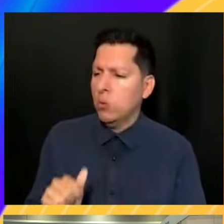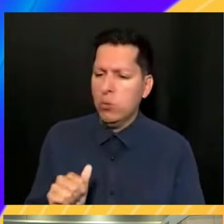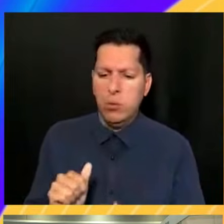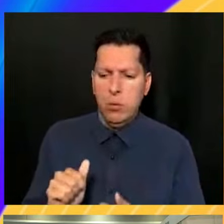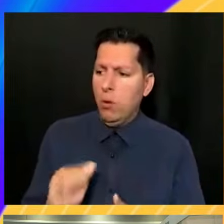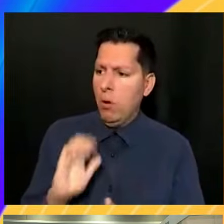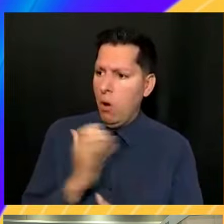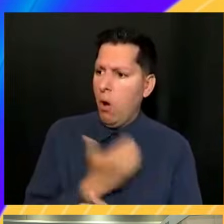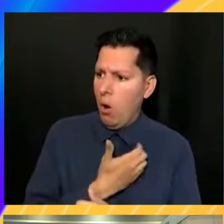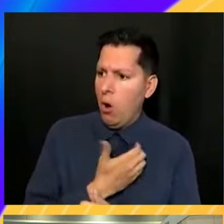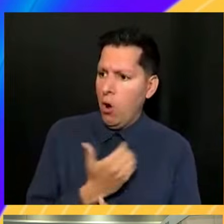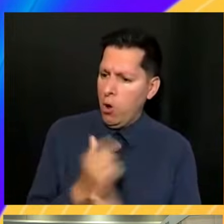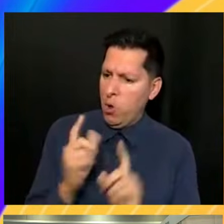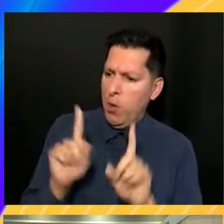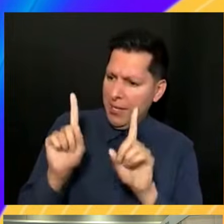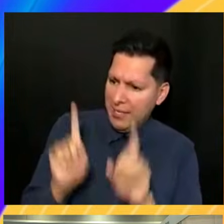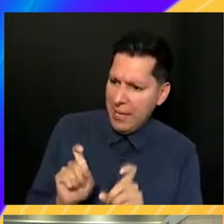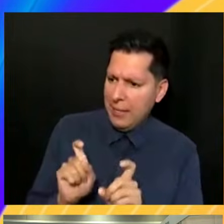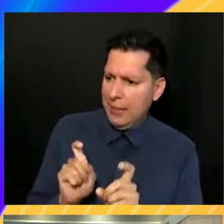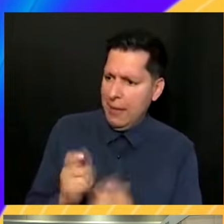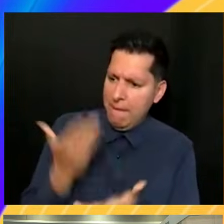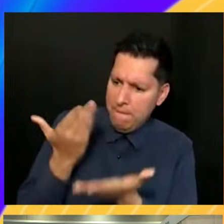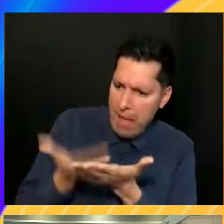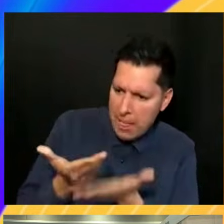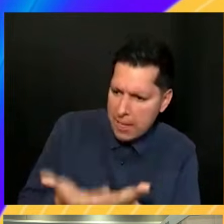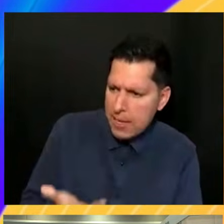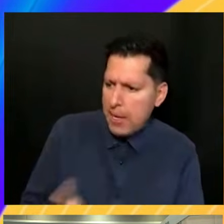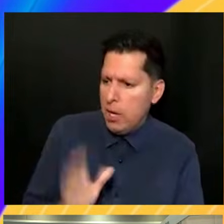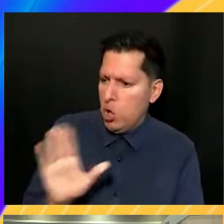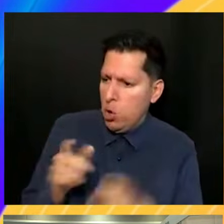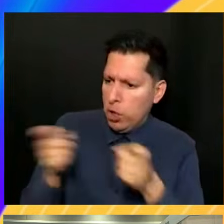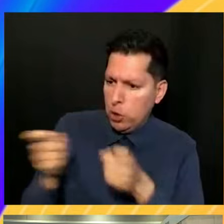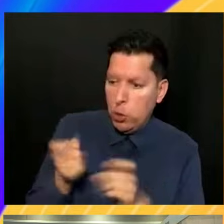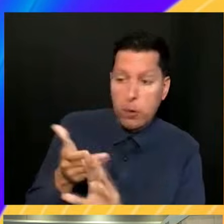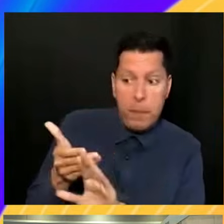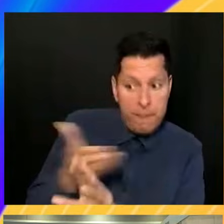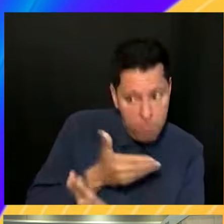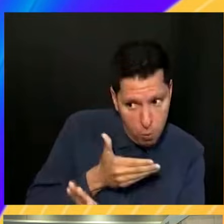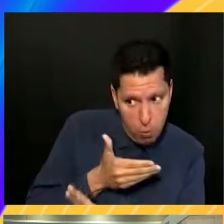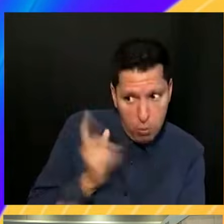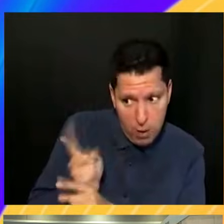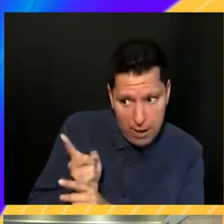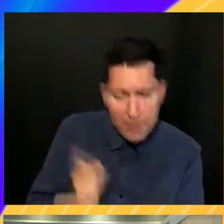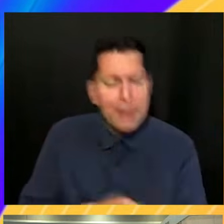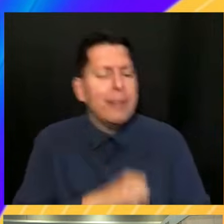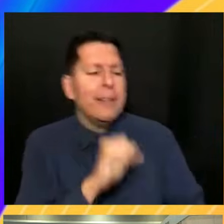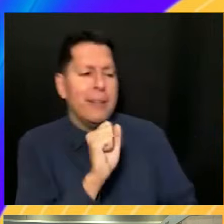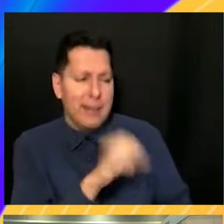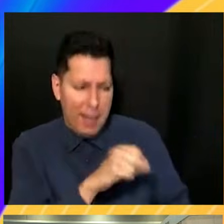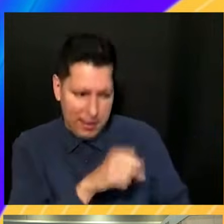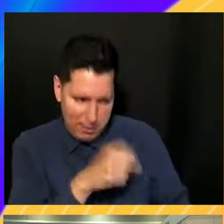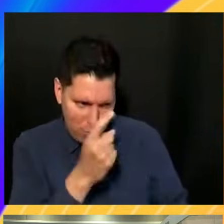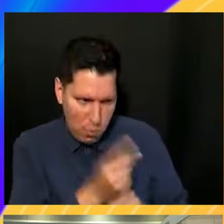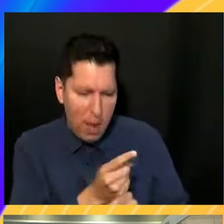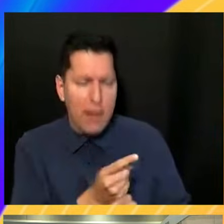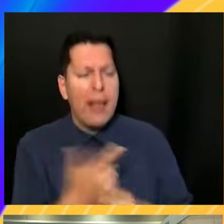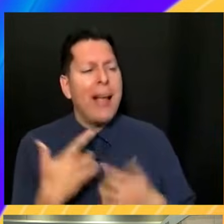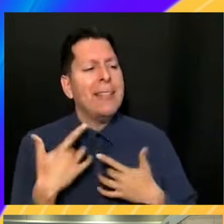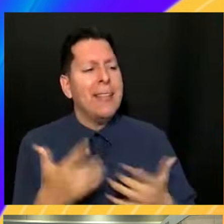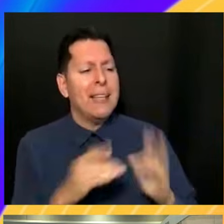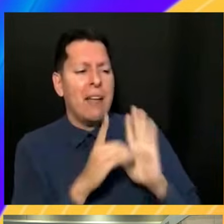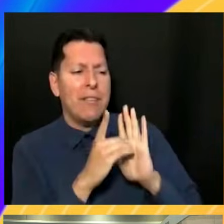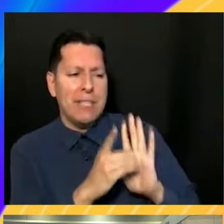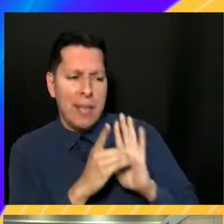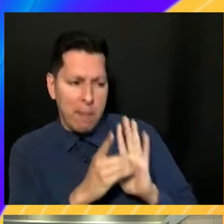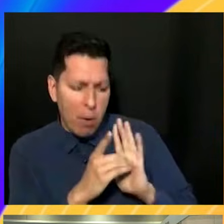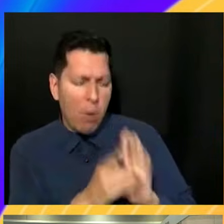validate your controls on an OU before. Exactly. So ideally, I have like a dev OU, a staging OU, a prod